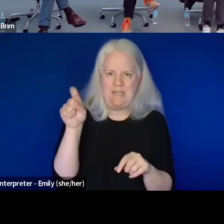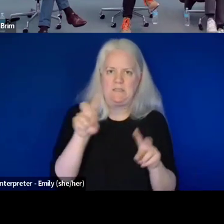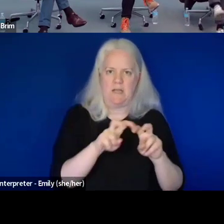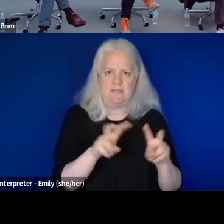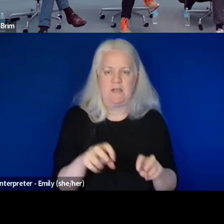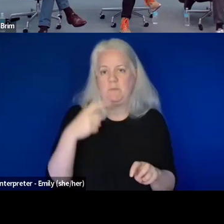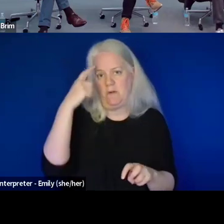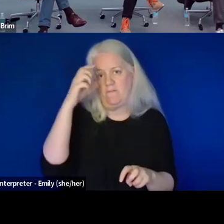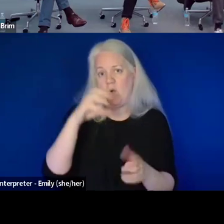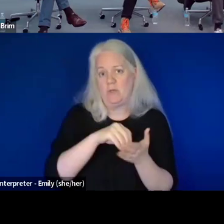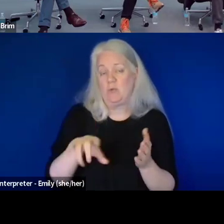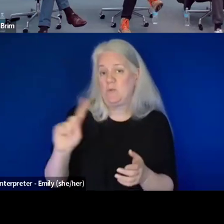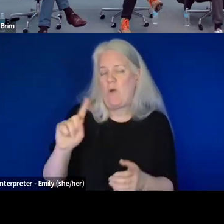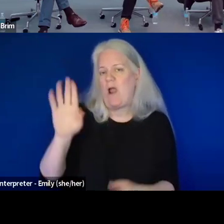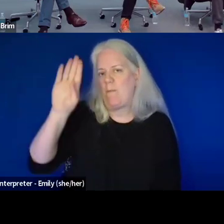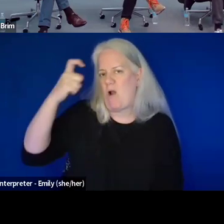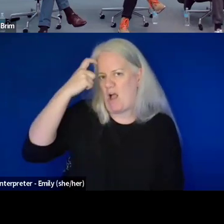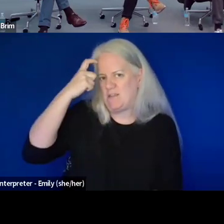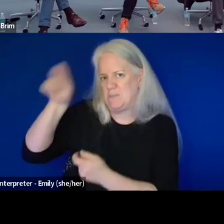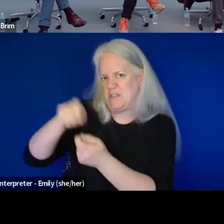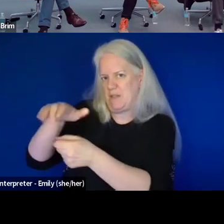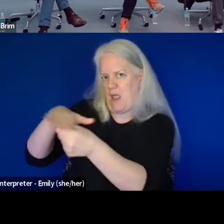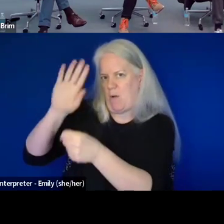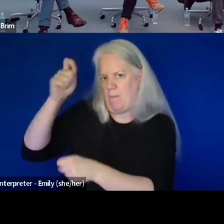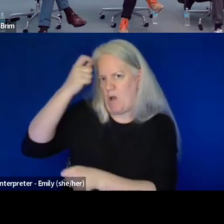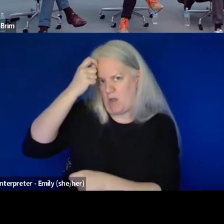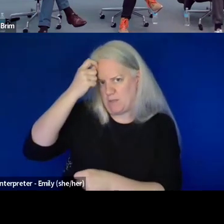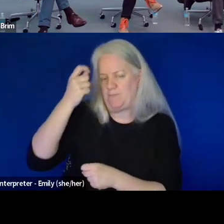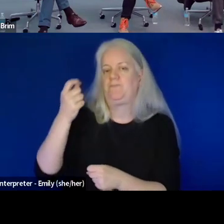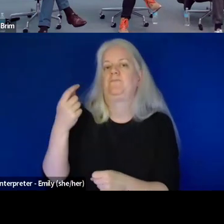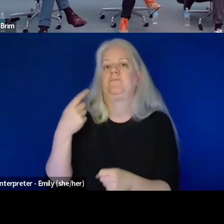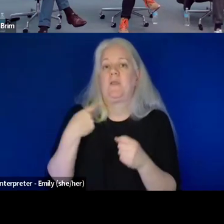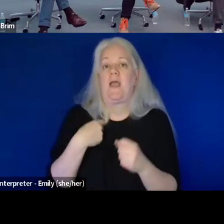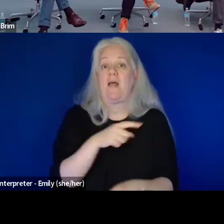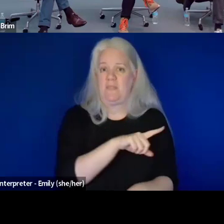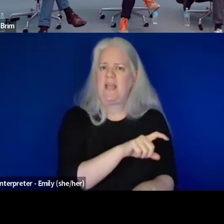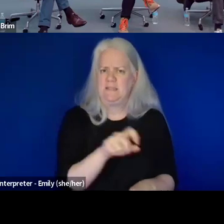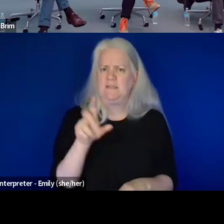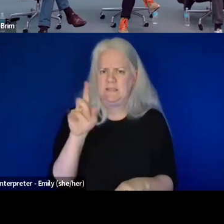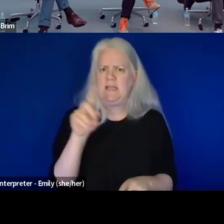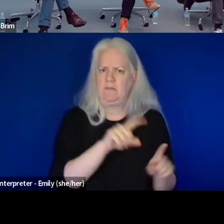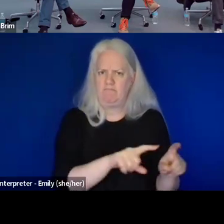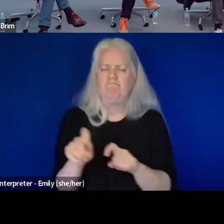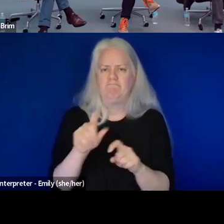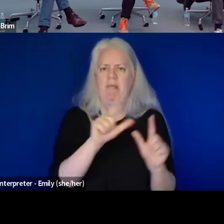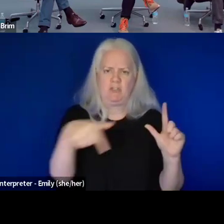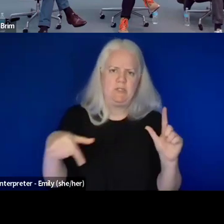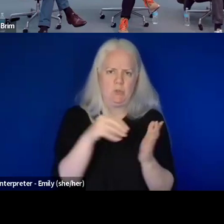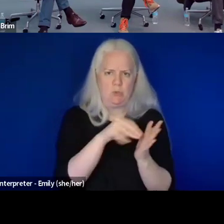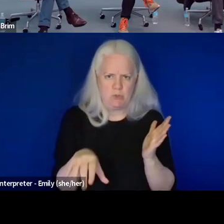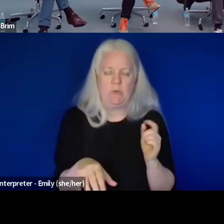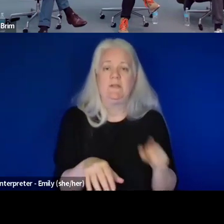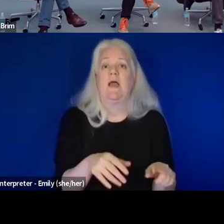And they did stratify for LGBTQ plus students. They found very similar results. That was a lack